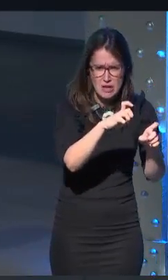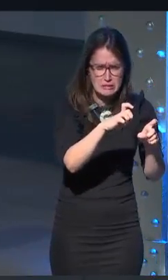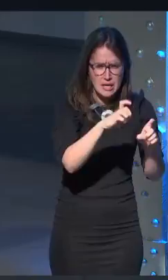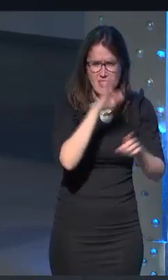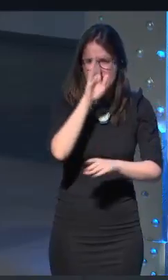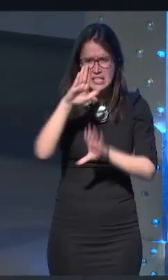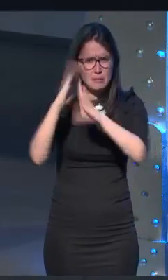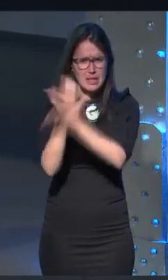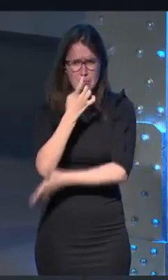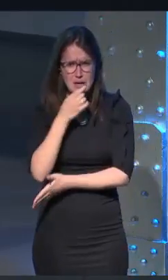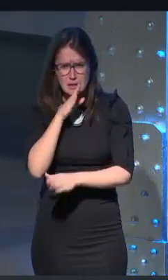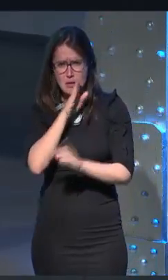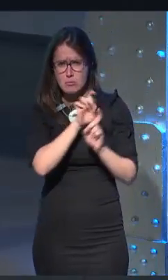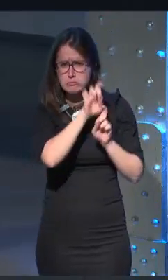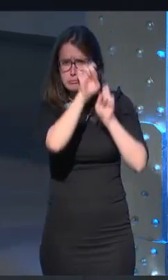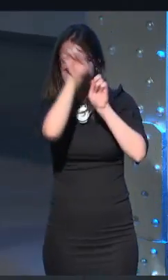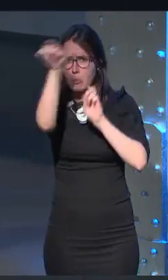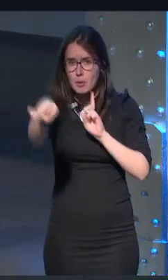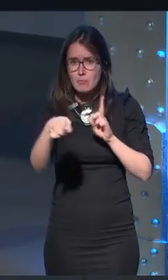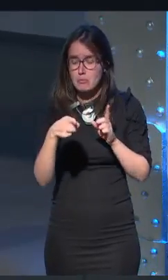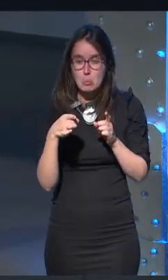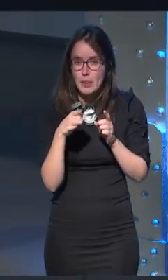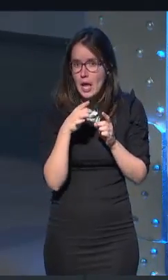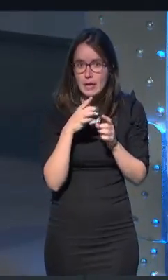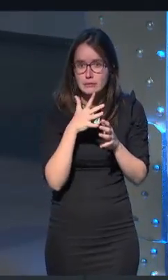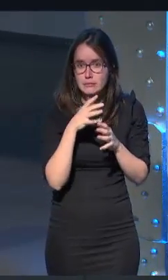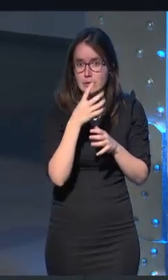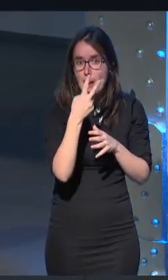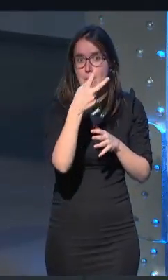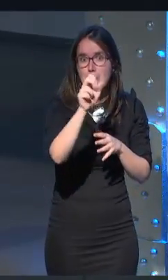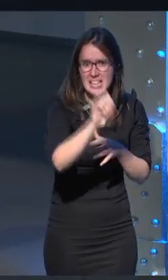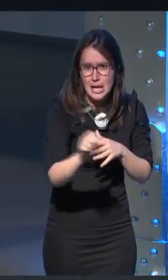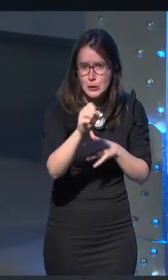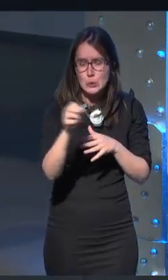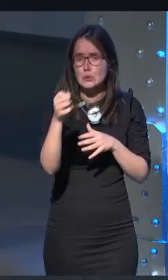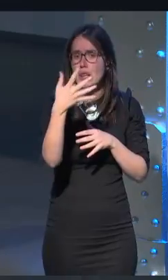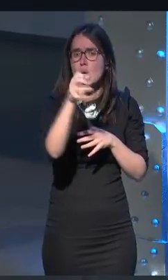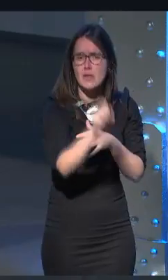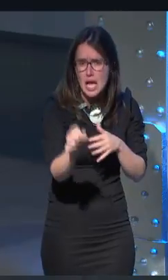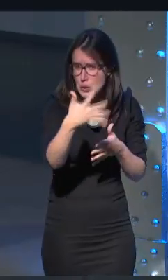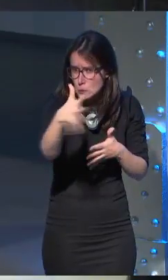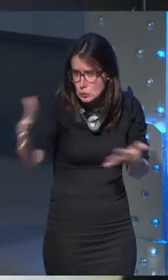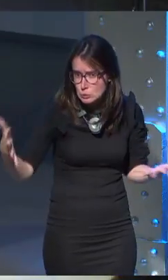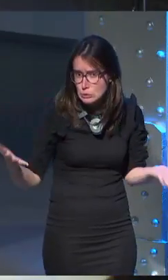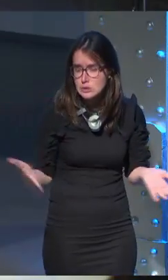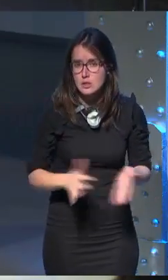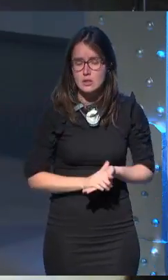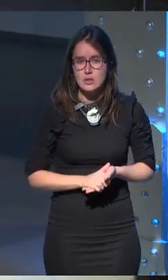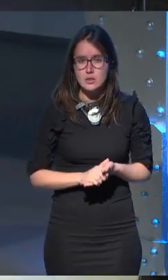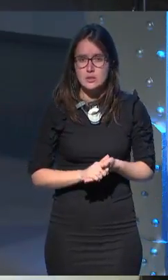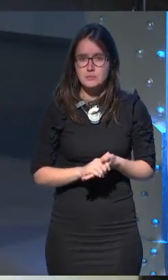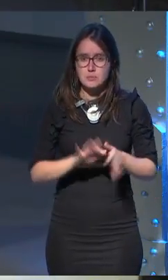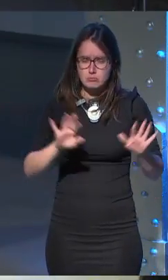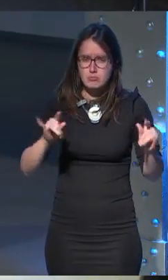and to think about going to Mars directly in 1 or 2 generations? Do I think we should go to